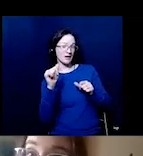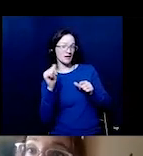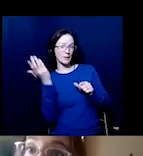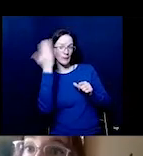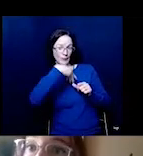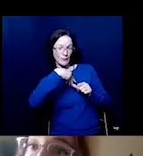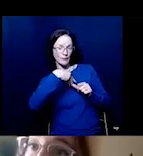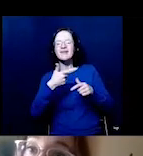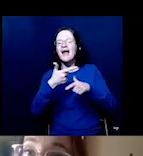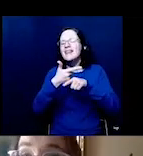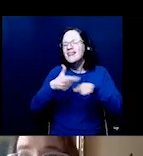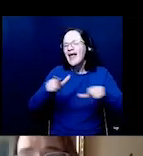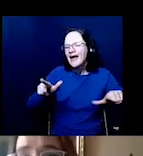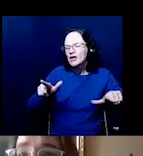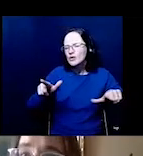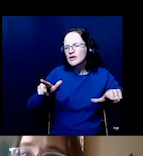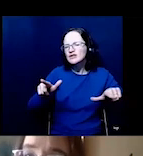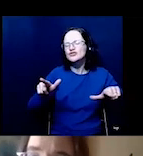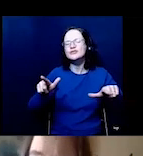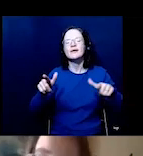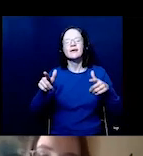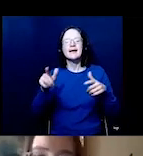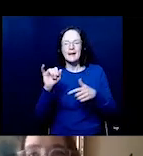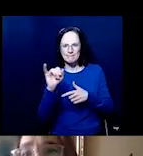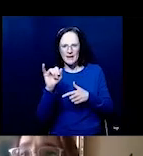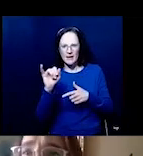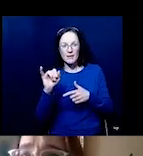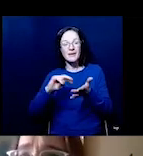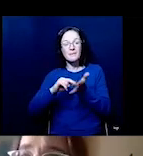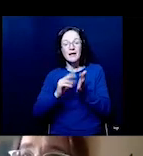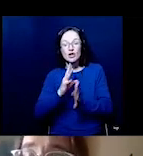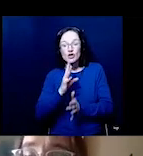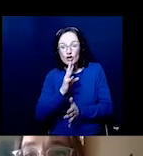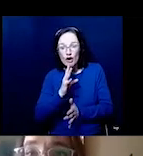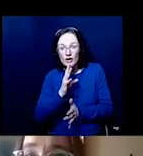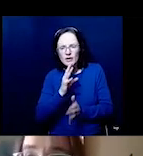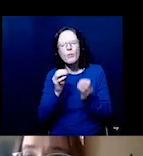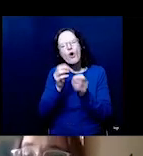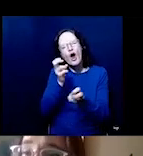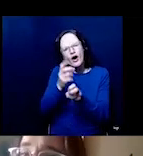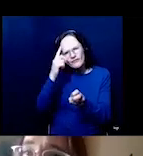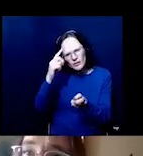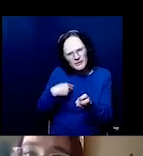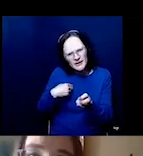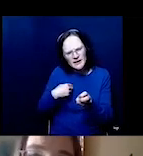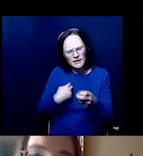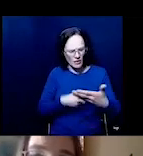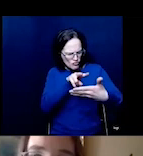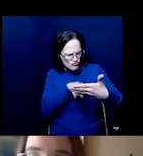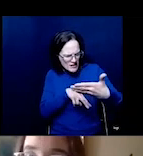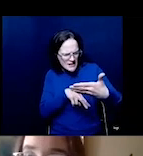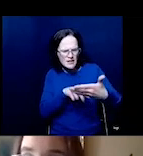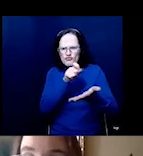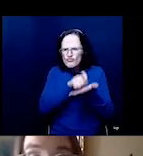language impairment. So it makes talking a little harder for me. And it makes also writing and reading, it could be sometimes harder for me.